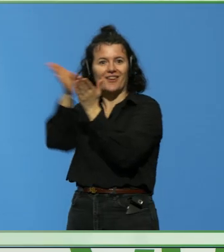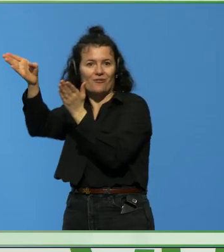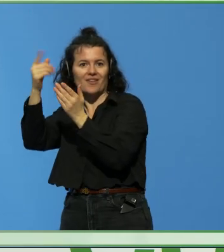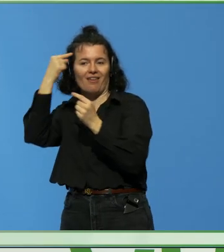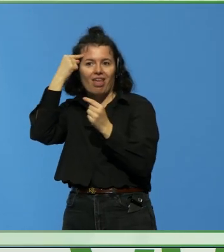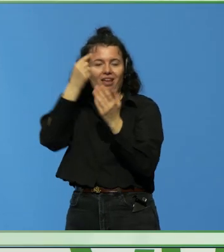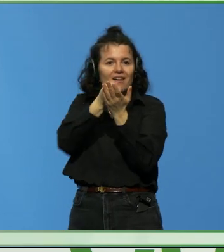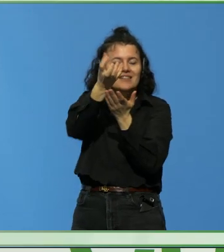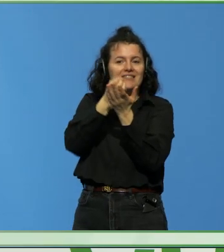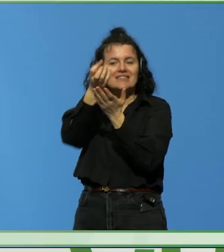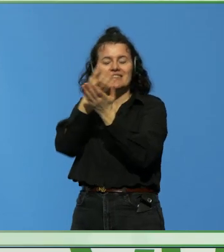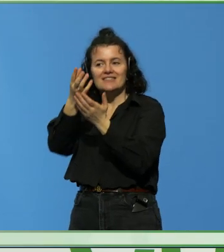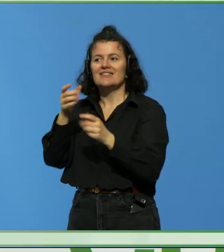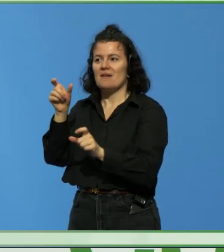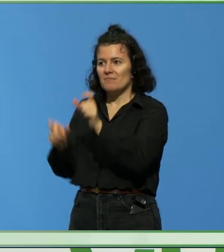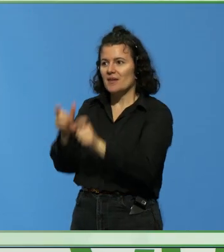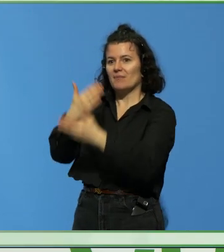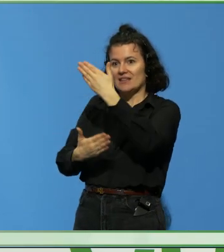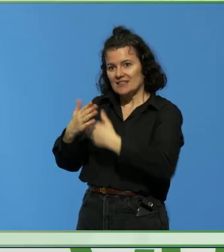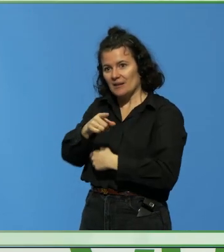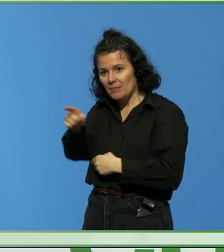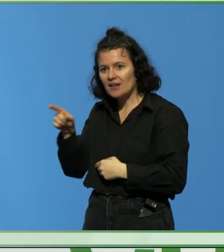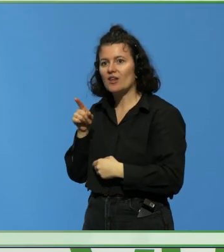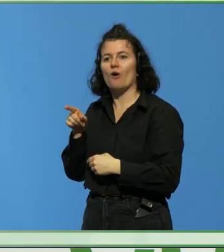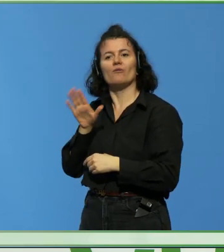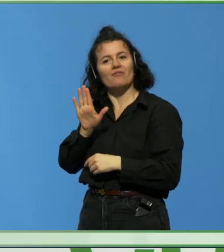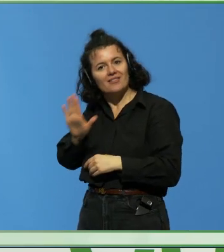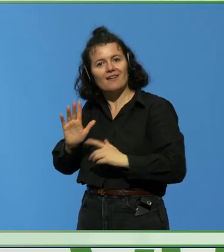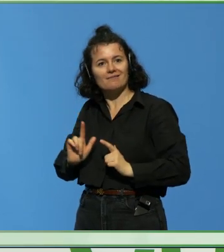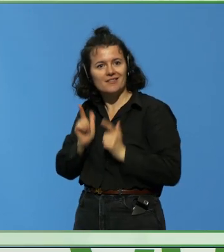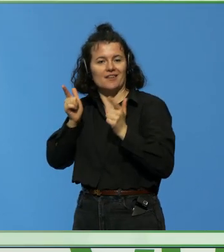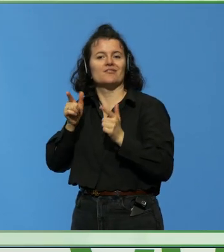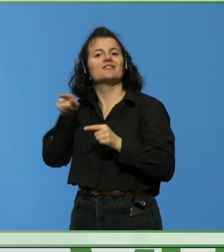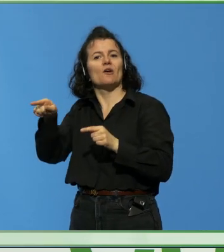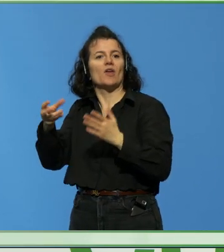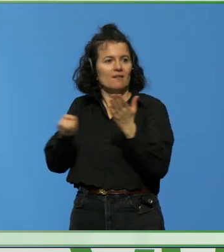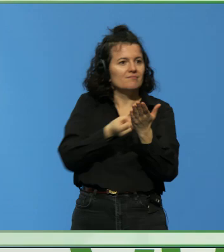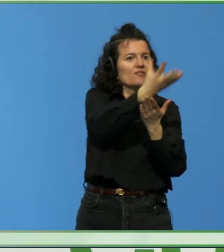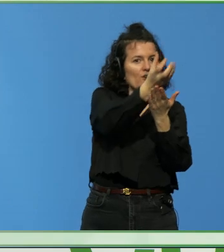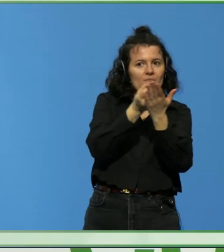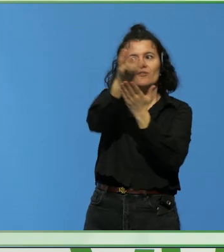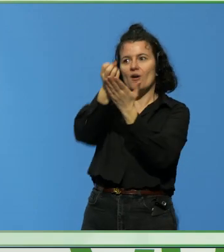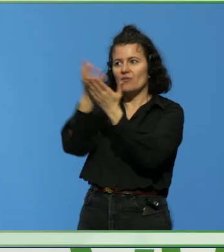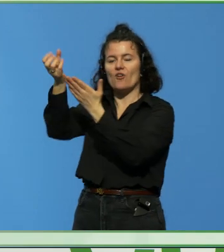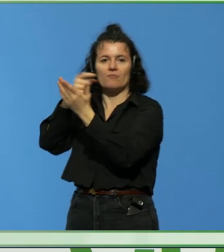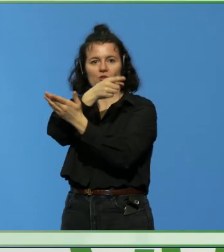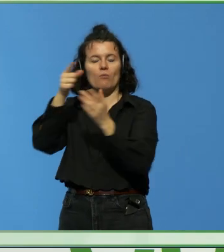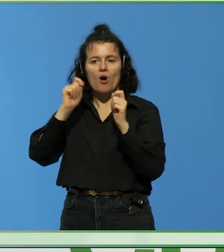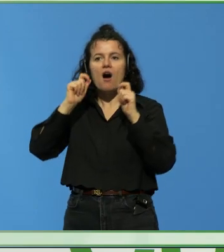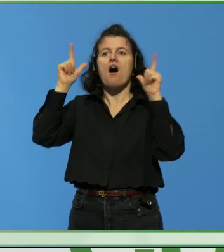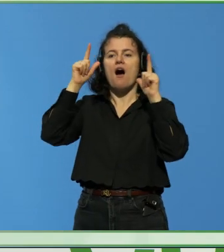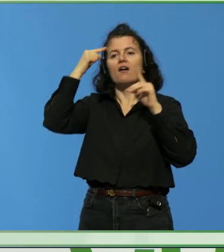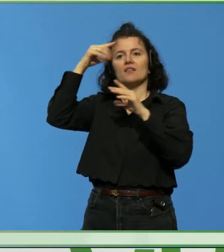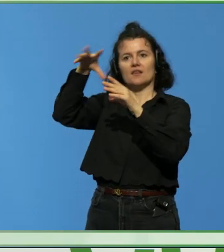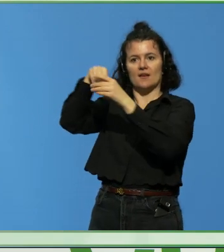lived experiences of survivors with disability, but at the same time, how we can connect it with the